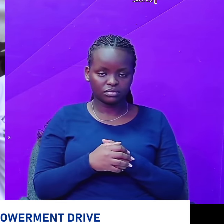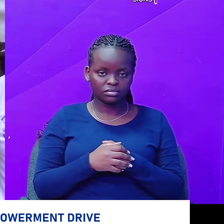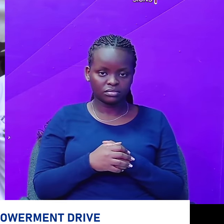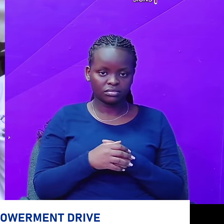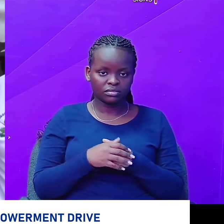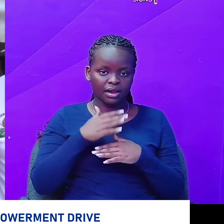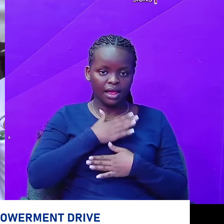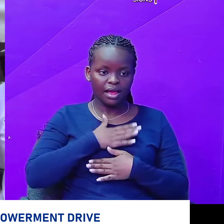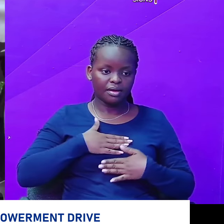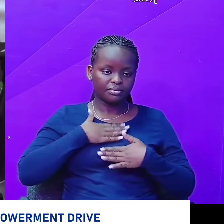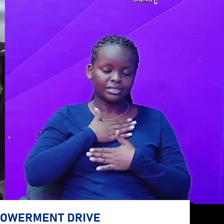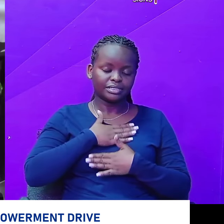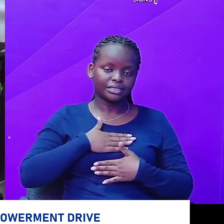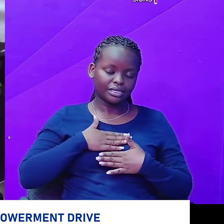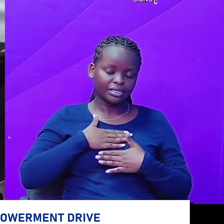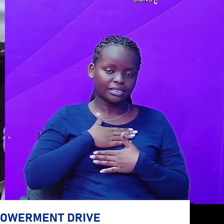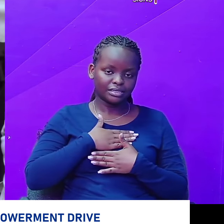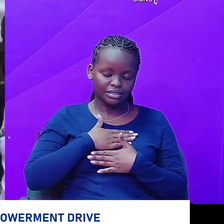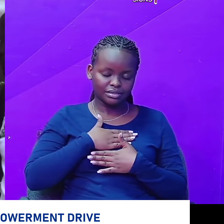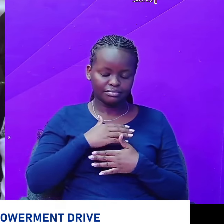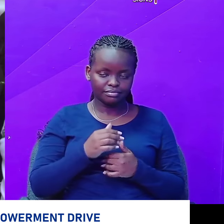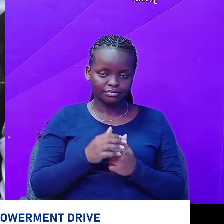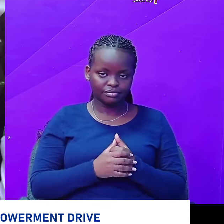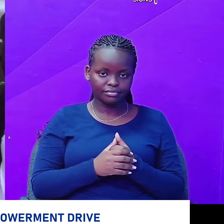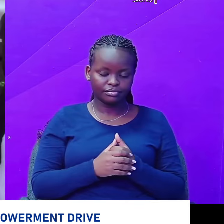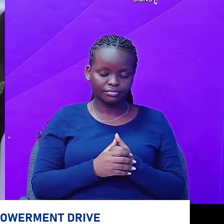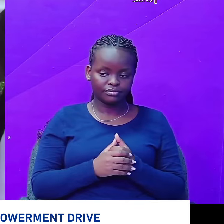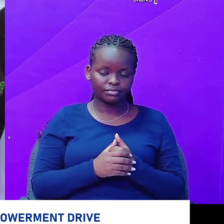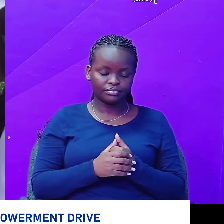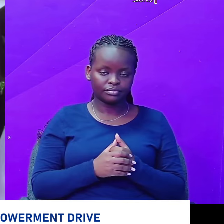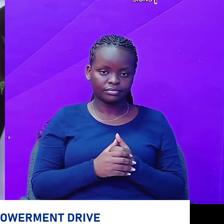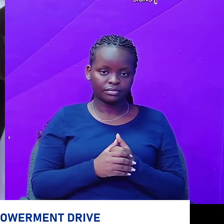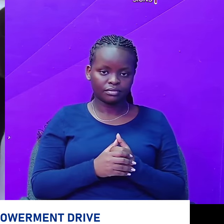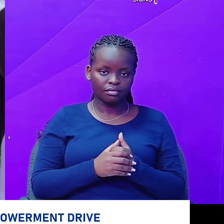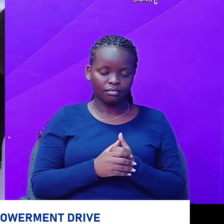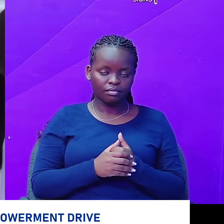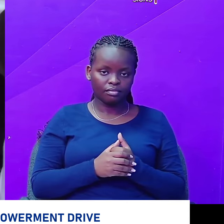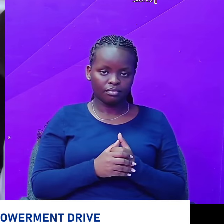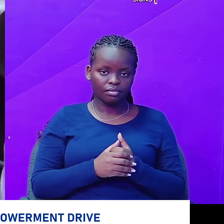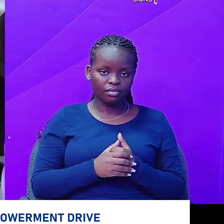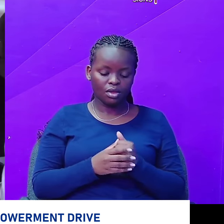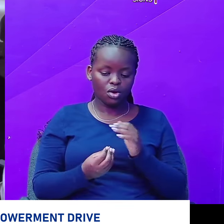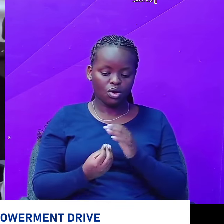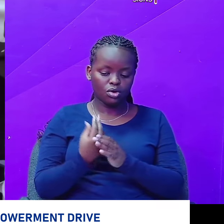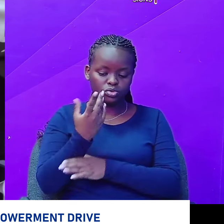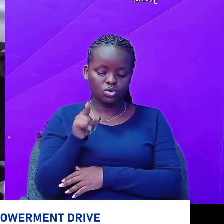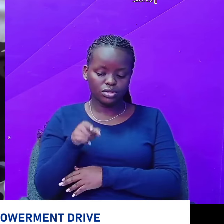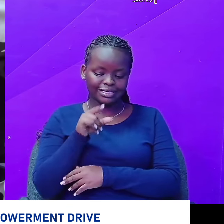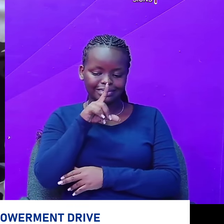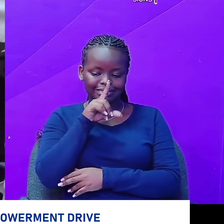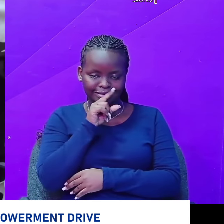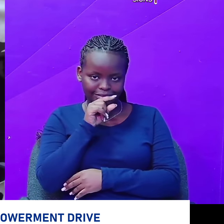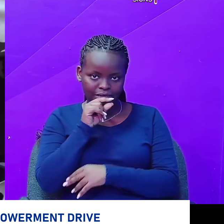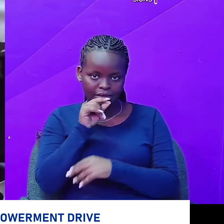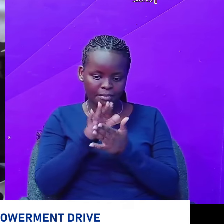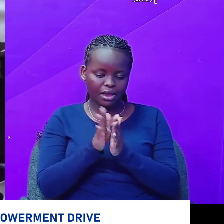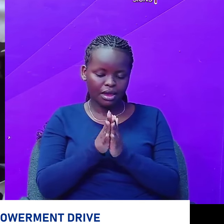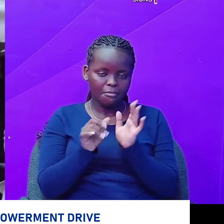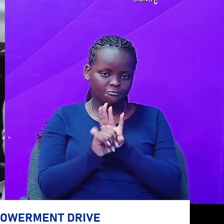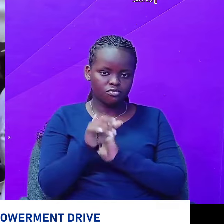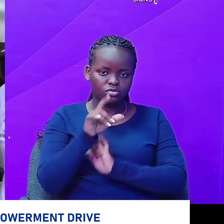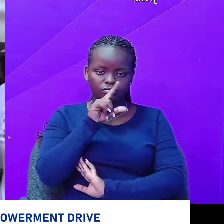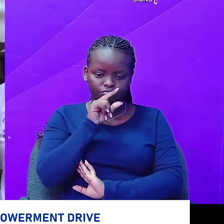appreciate the fact that they should be able to grow these chicks and put money